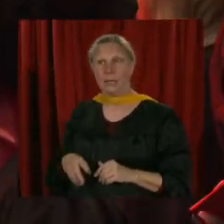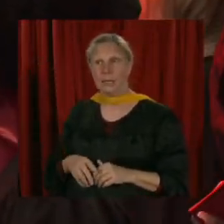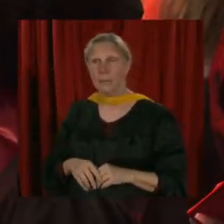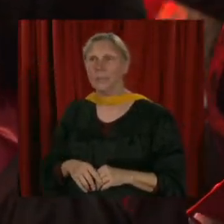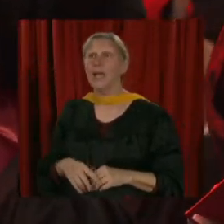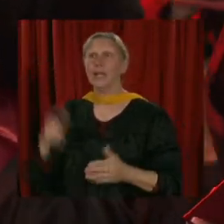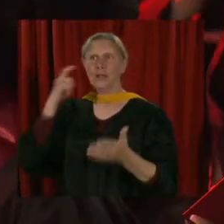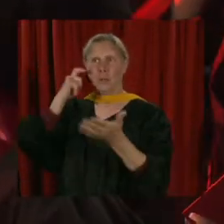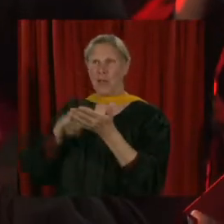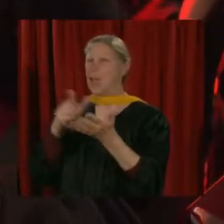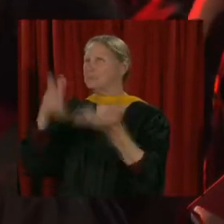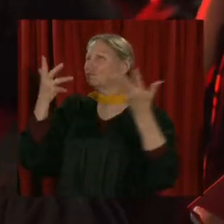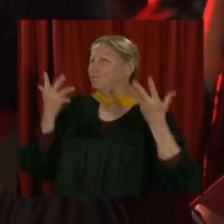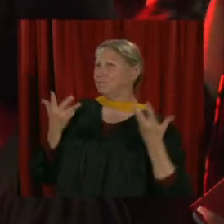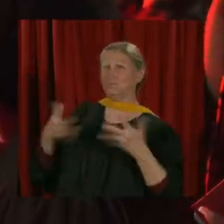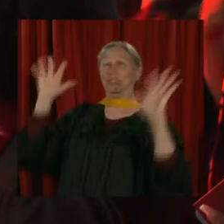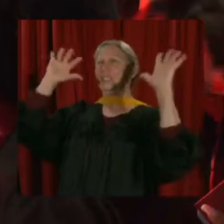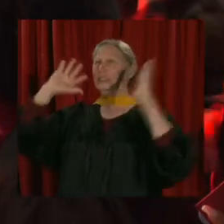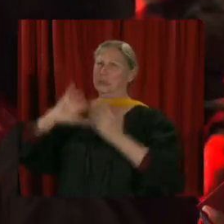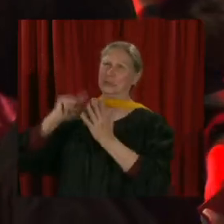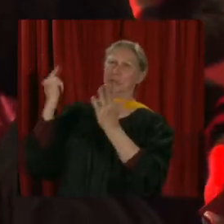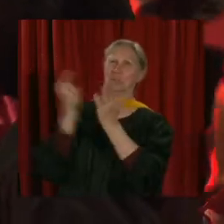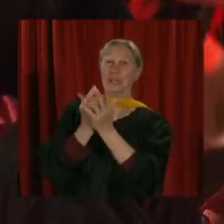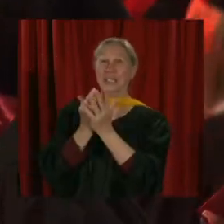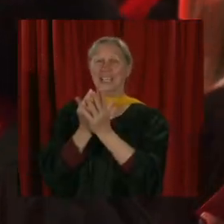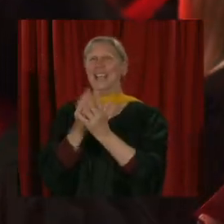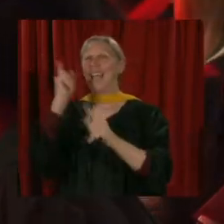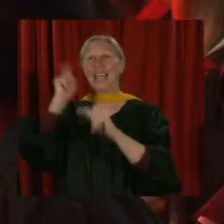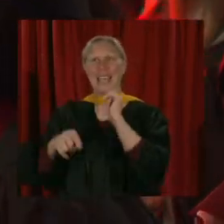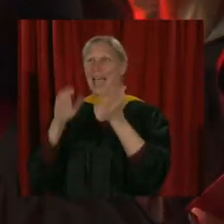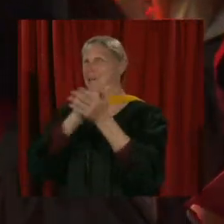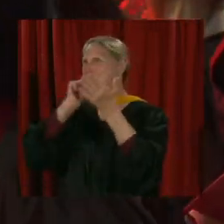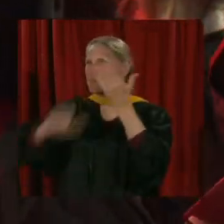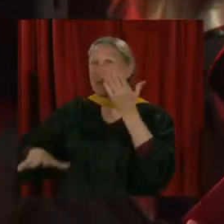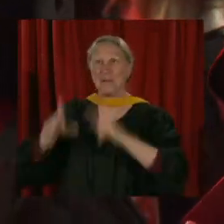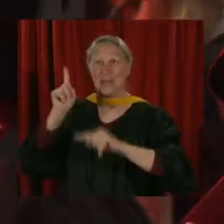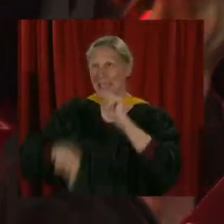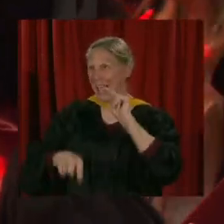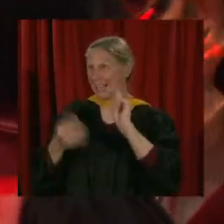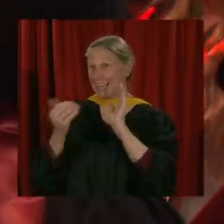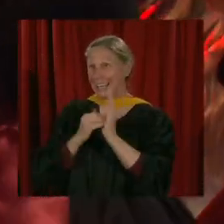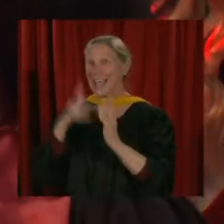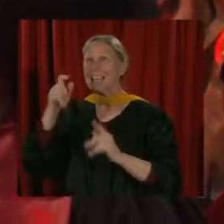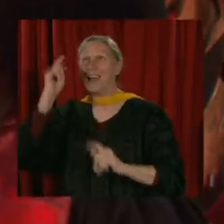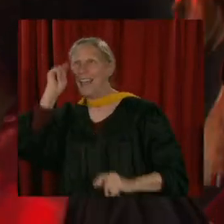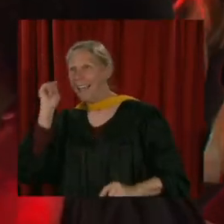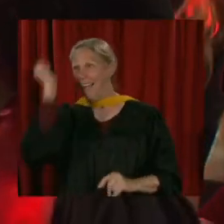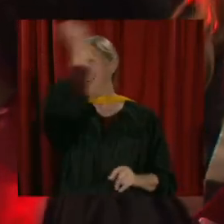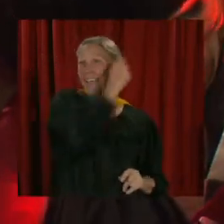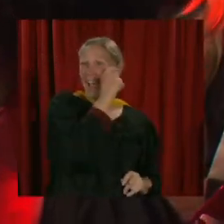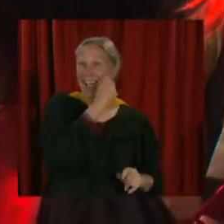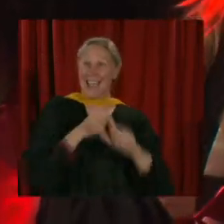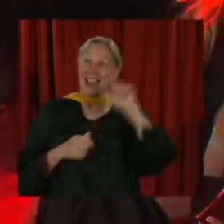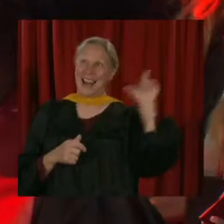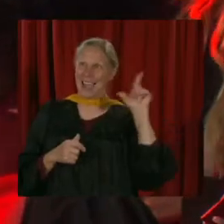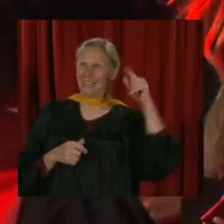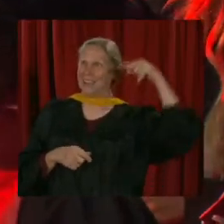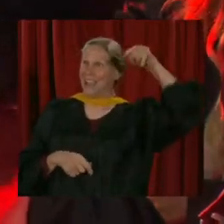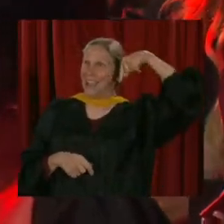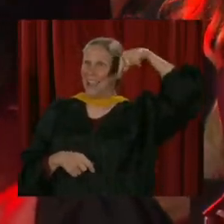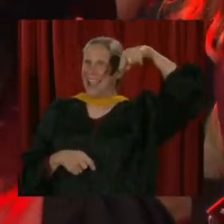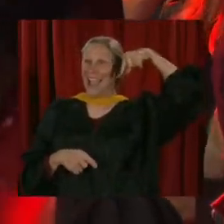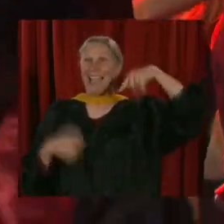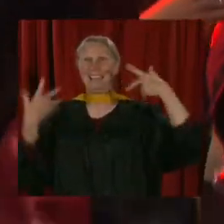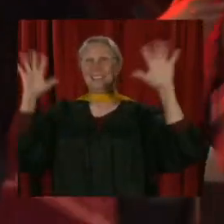To signify that you've done everything and that we can't take it away from you, no one can ever do it again, turn your tassel to the left side.